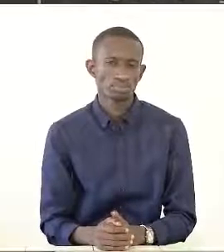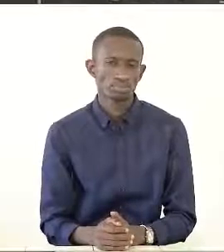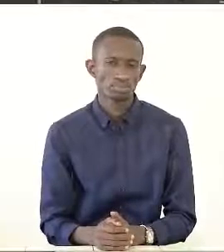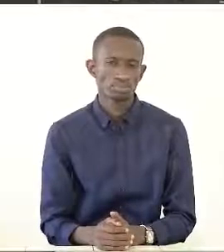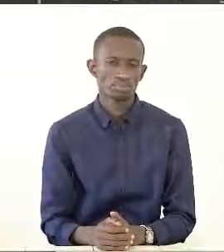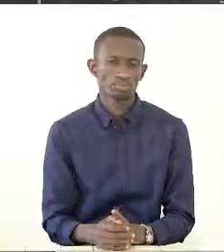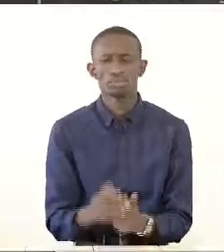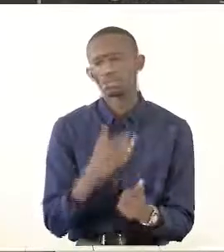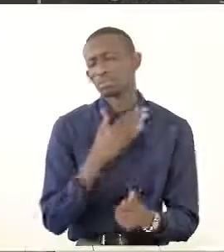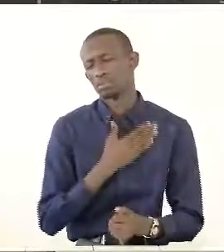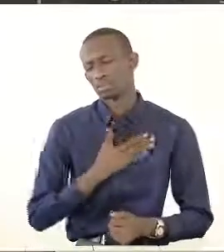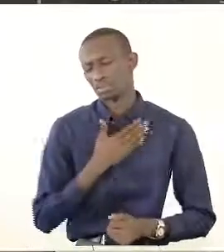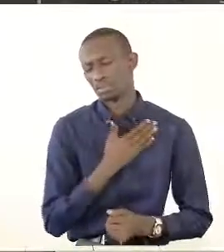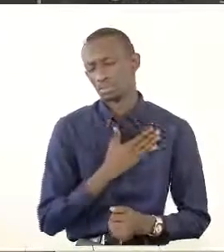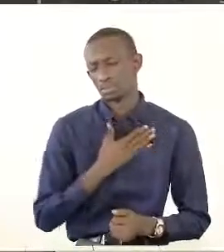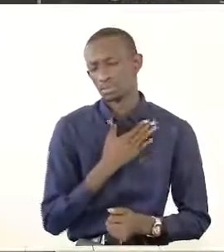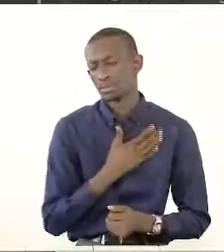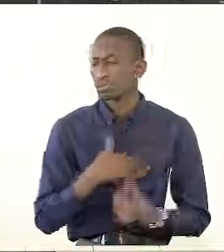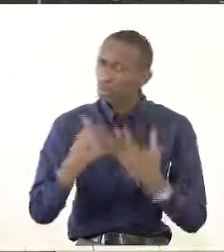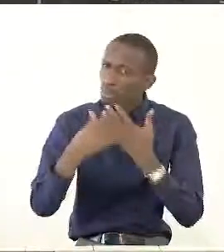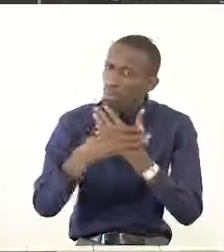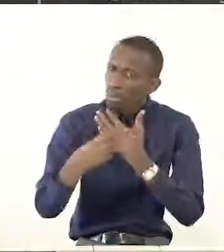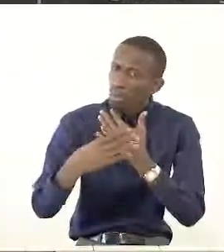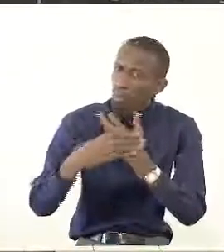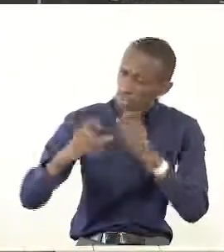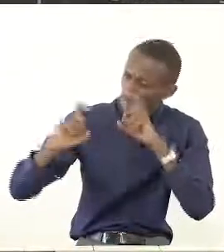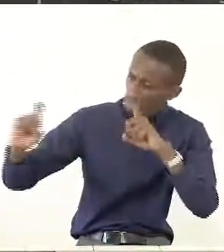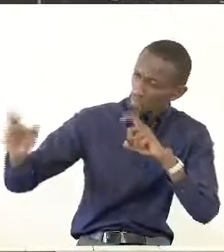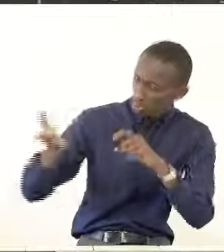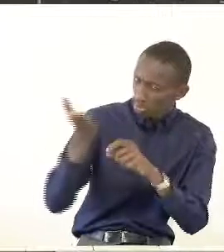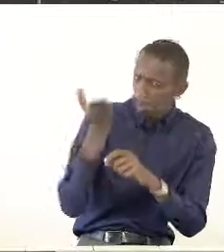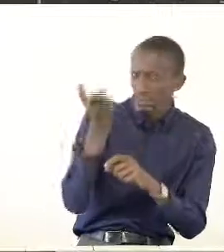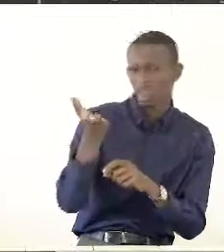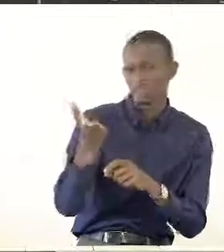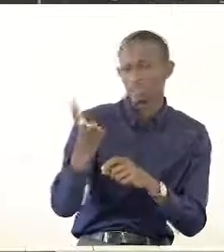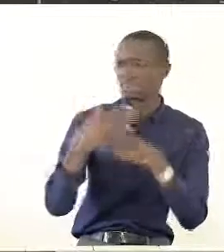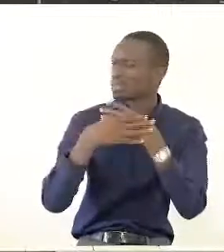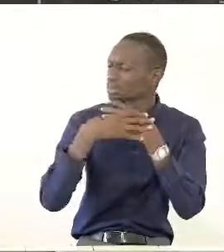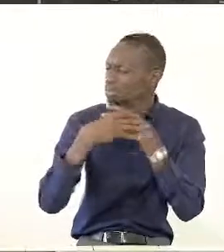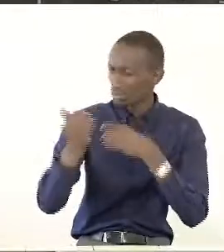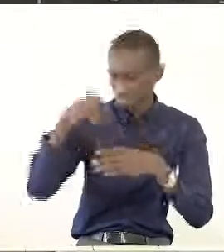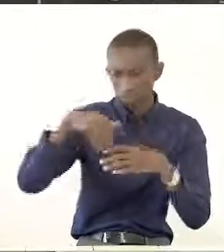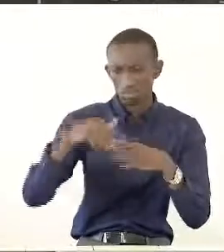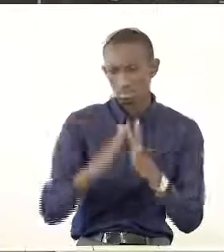copy this formula in your record book for reference. It can be taken as